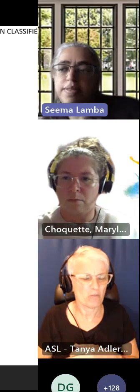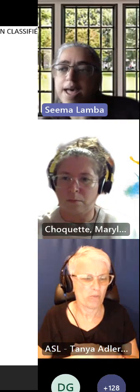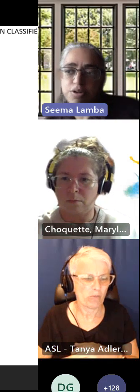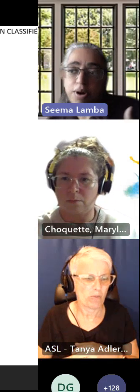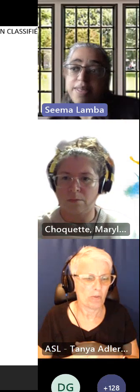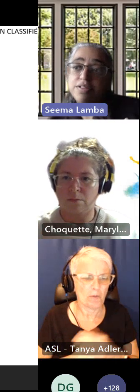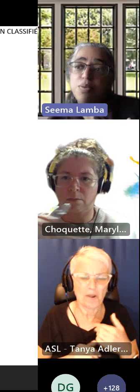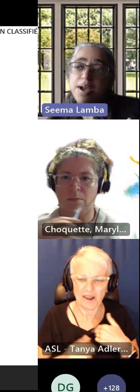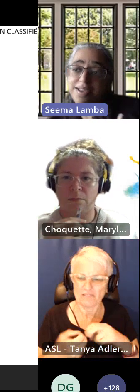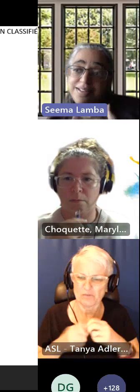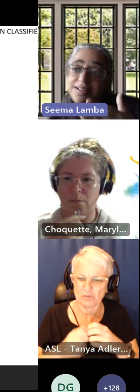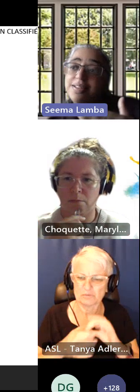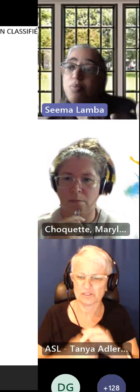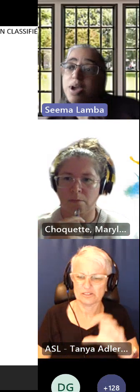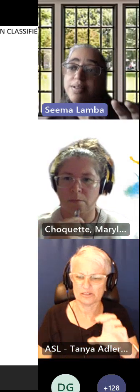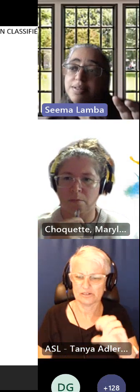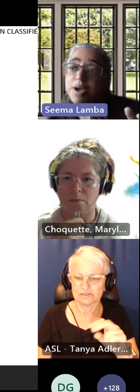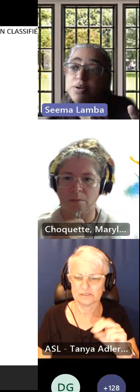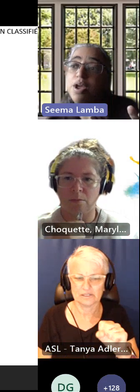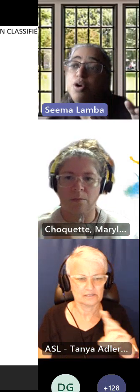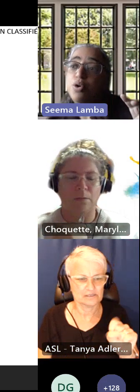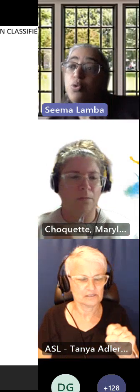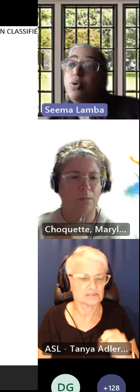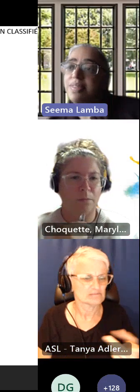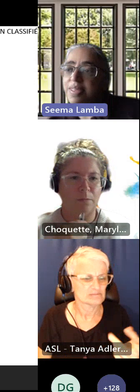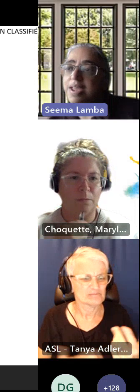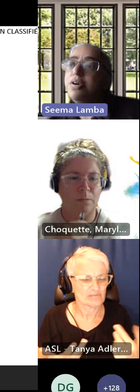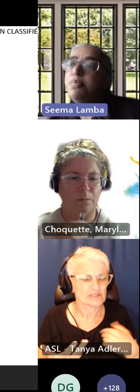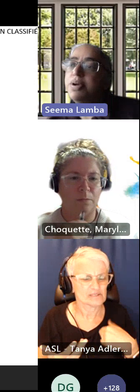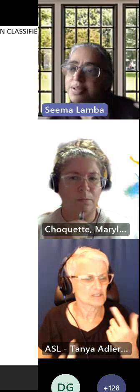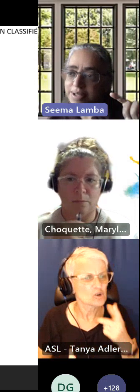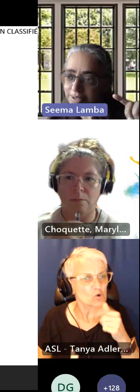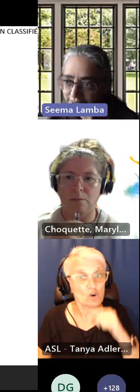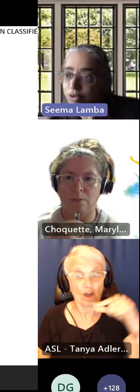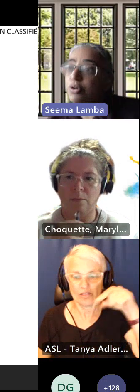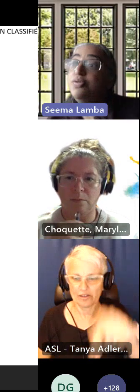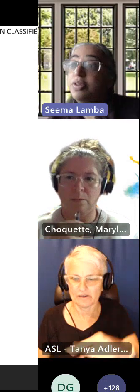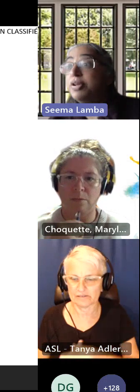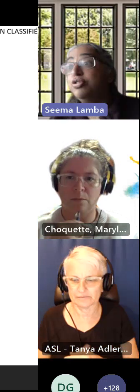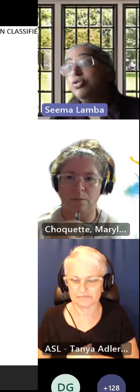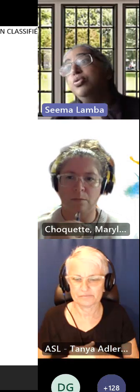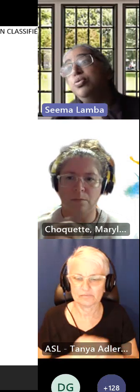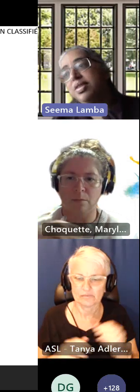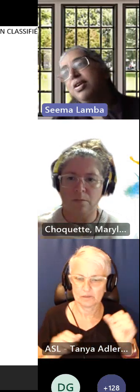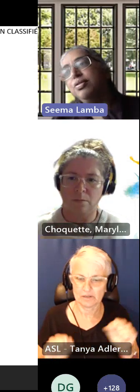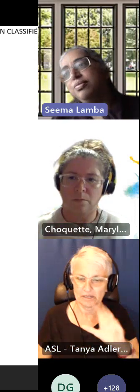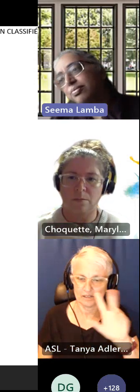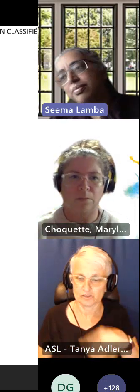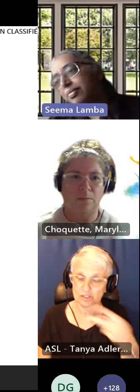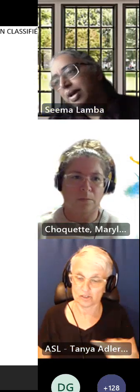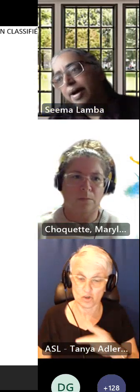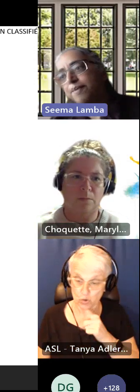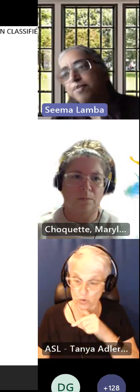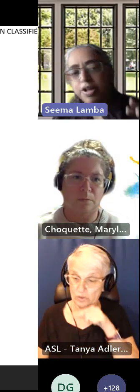problems in that. So that's why in some ways it's about who isn't there, but you could flip it to who's